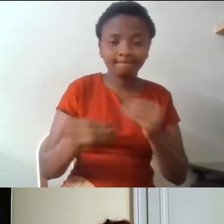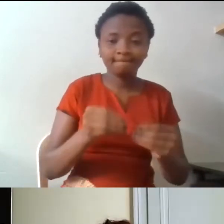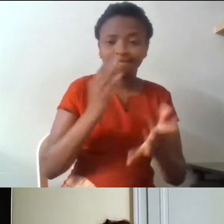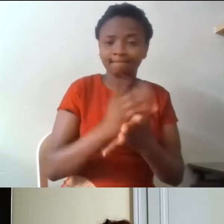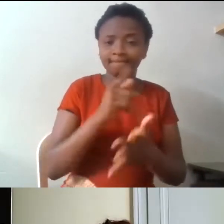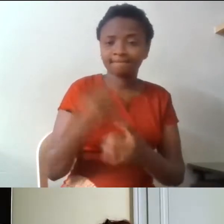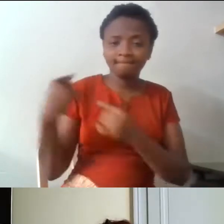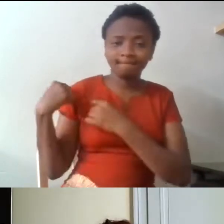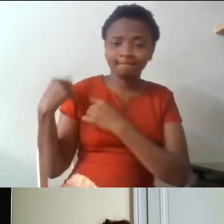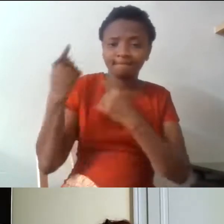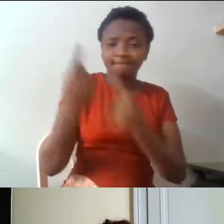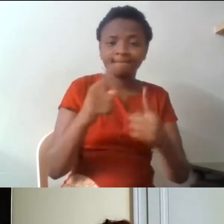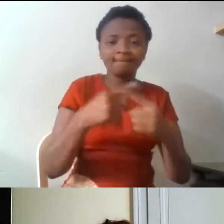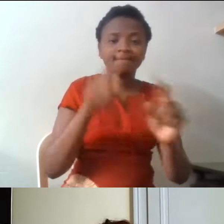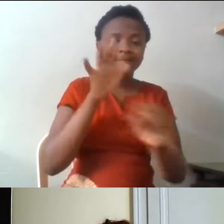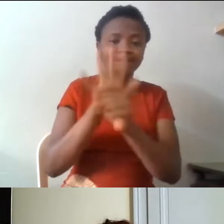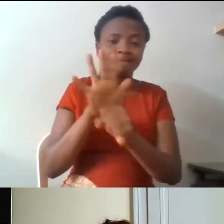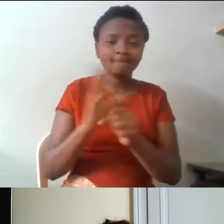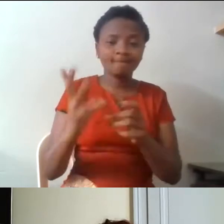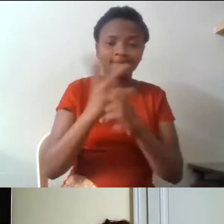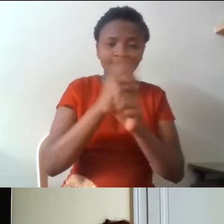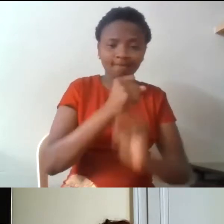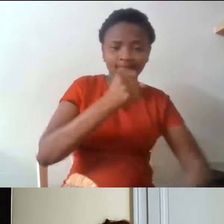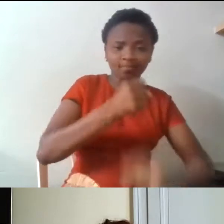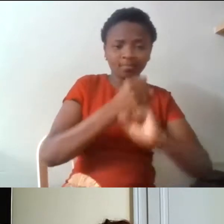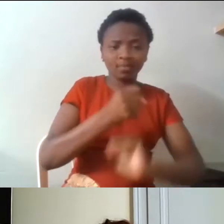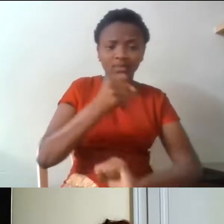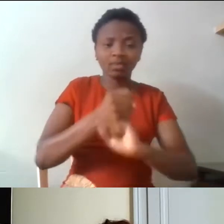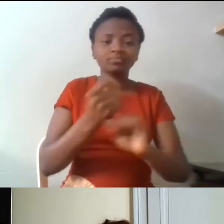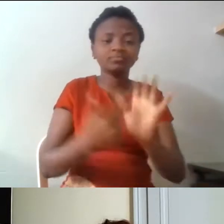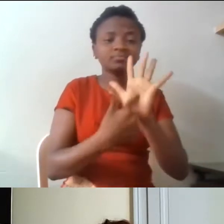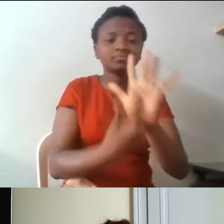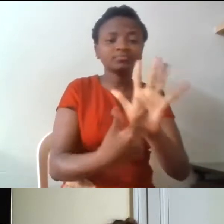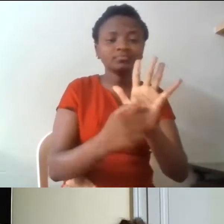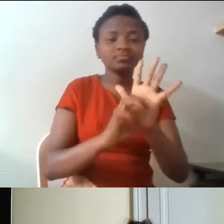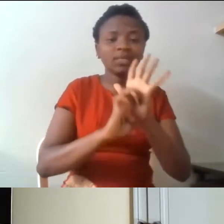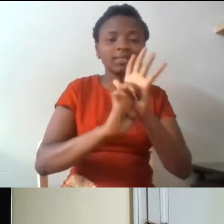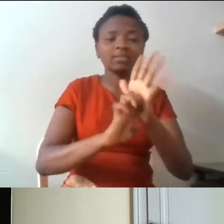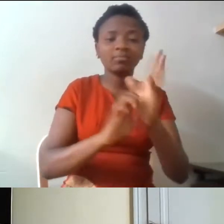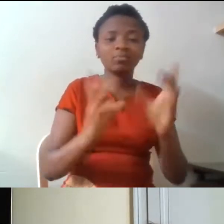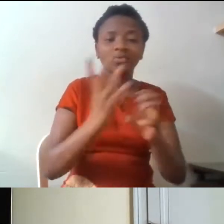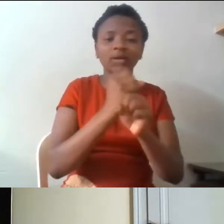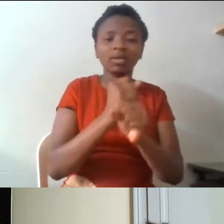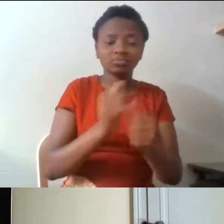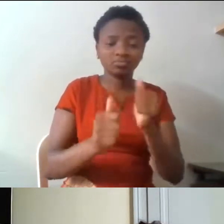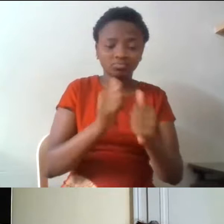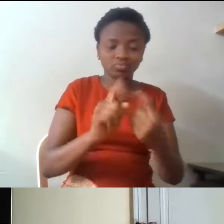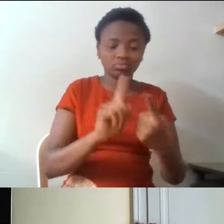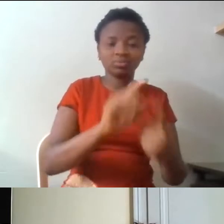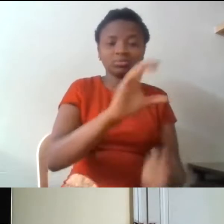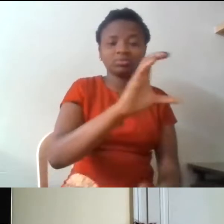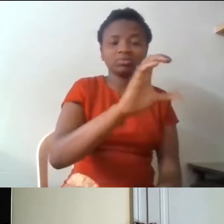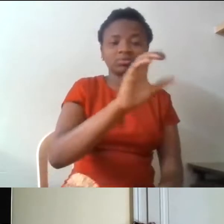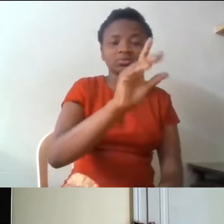of many organizations, one of which is the CBM Global Disability Inclusion. And